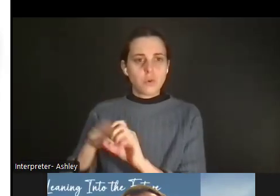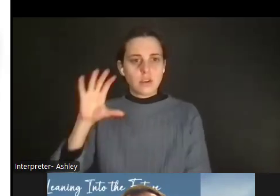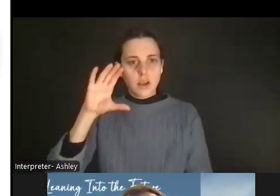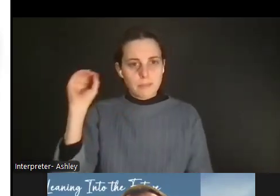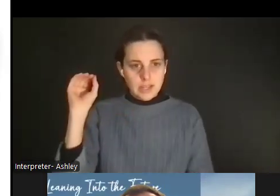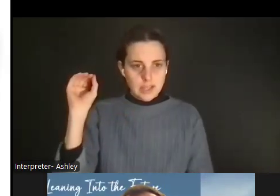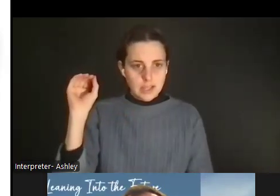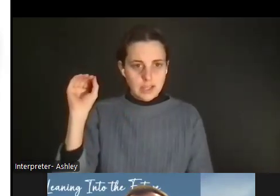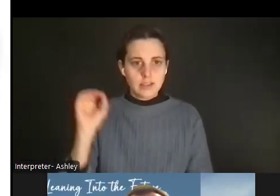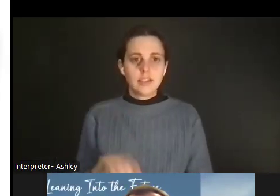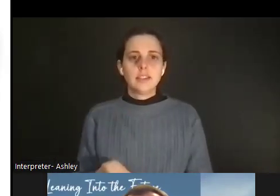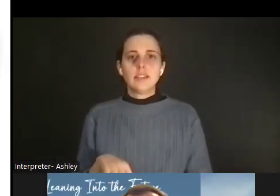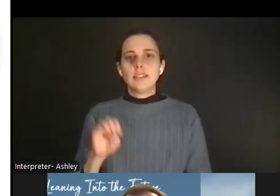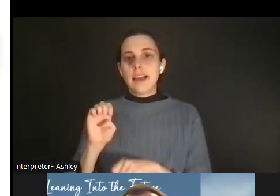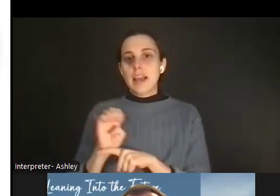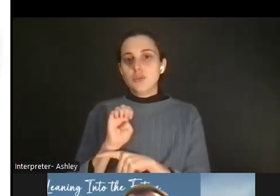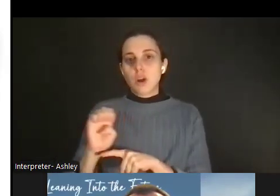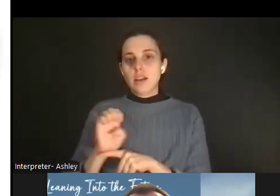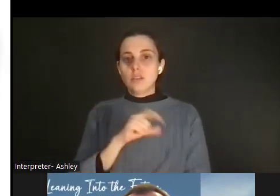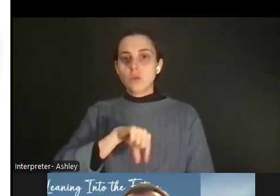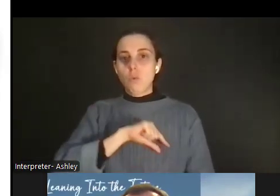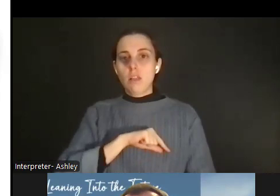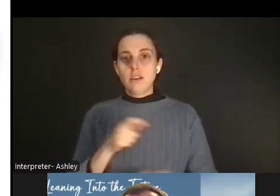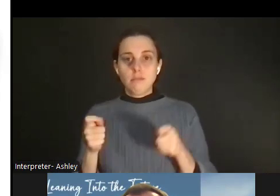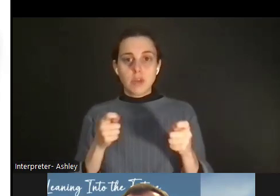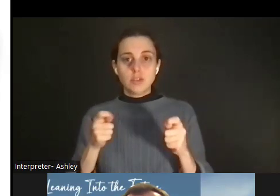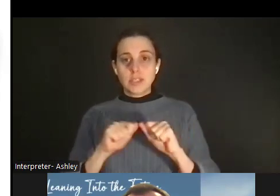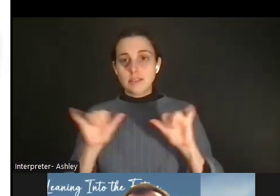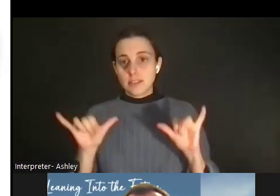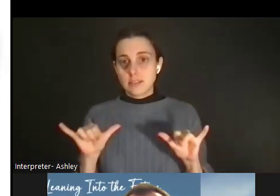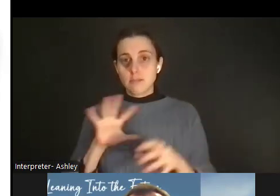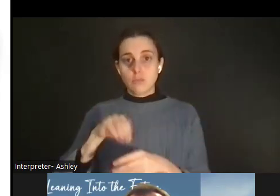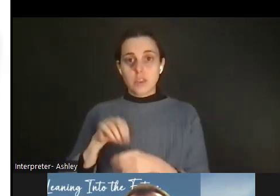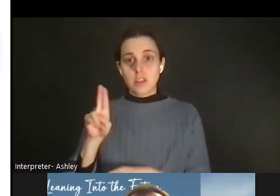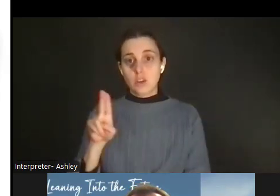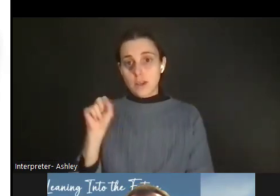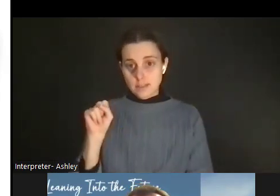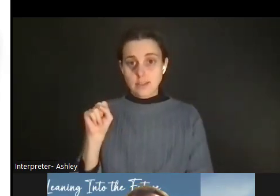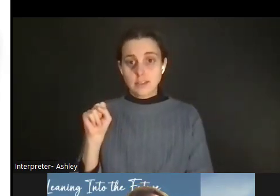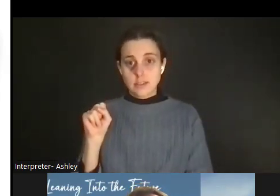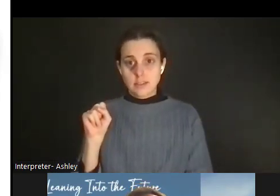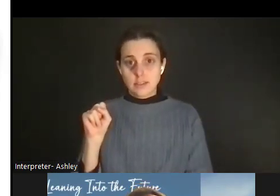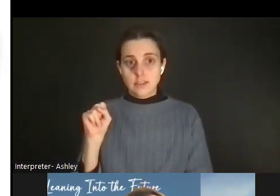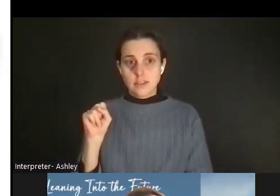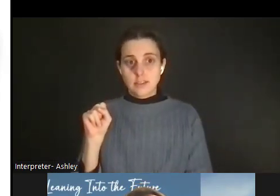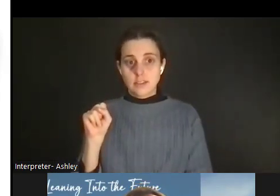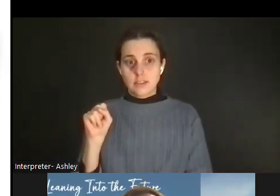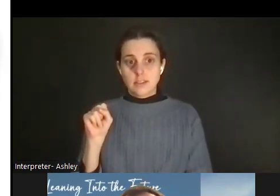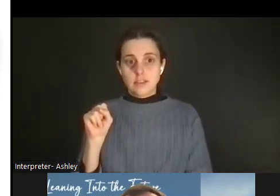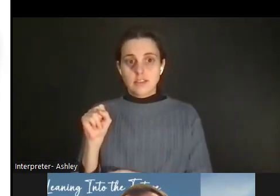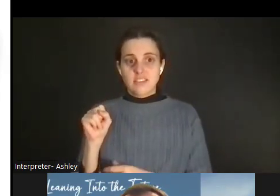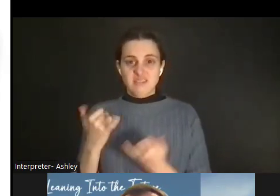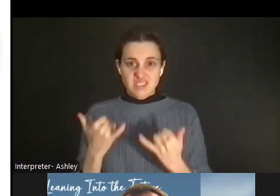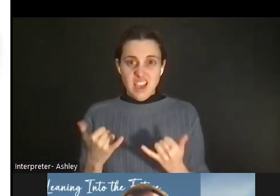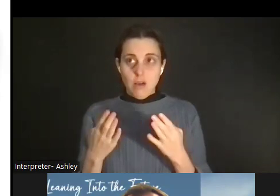systems within the US and then US and expanded into Europe and worldwide company, Fortune 5. So I